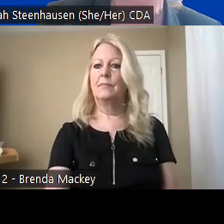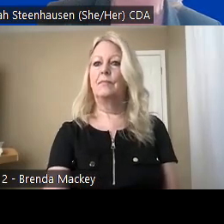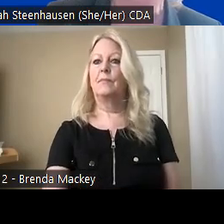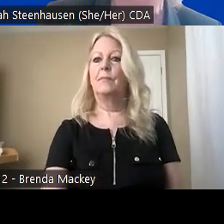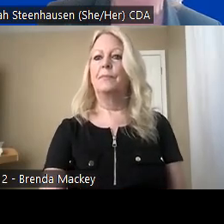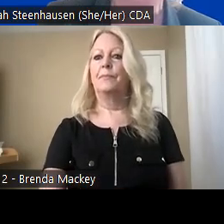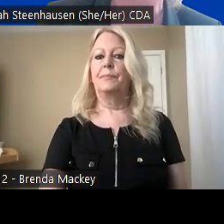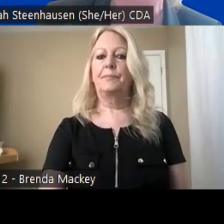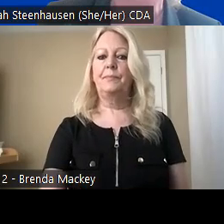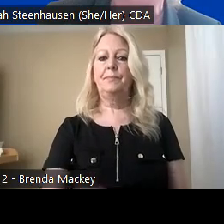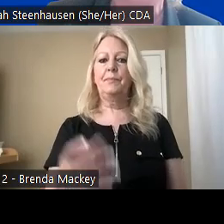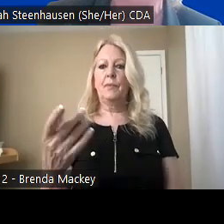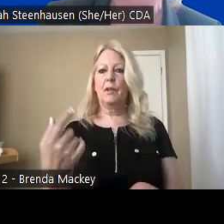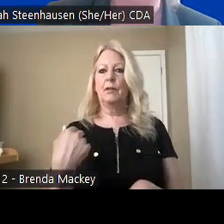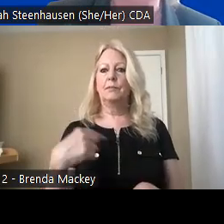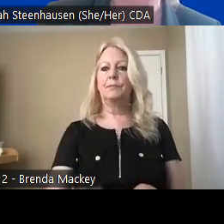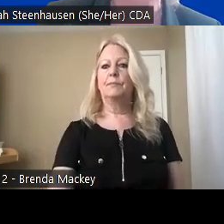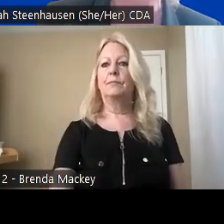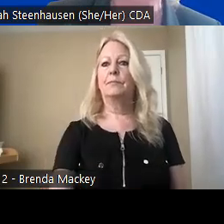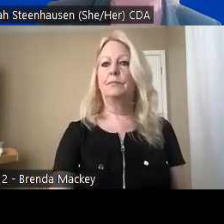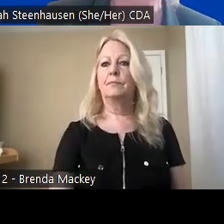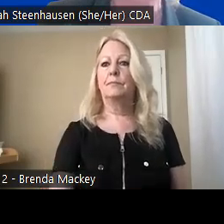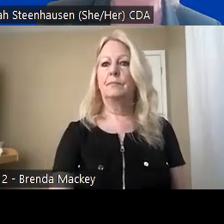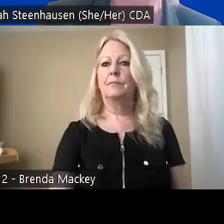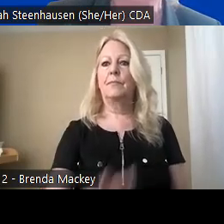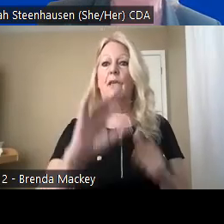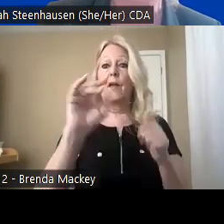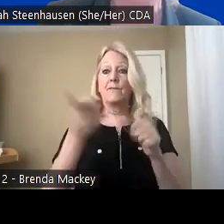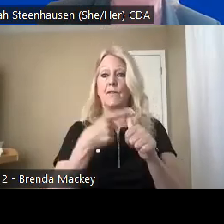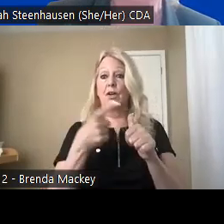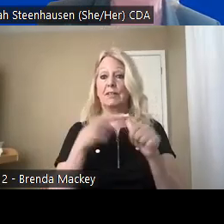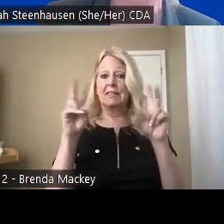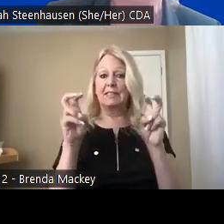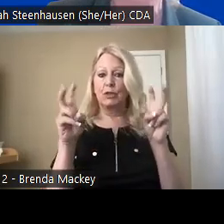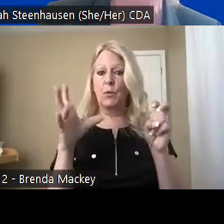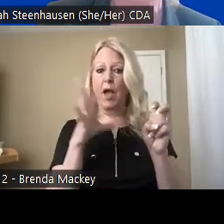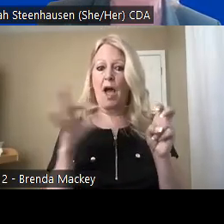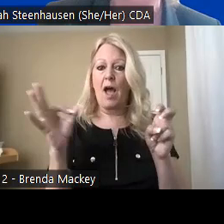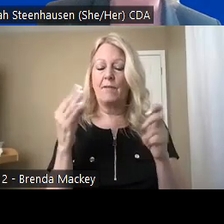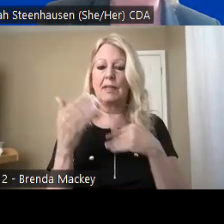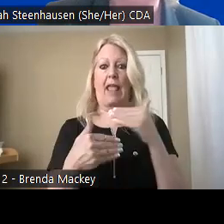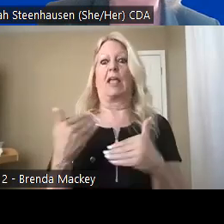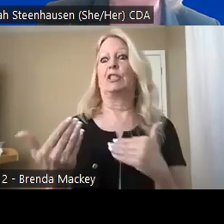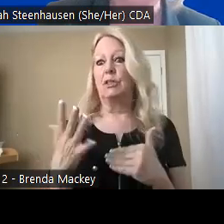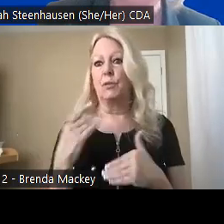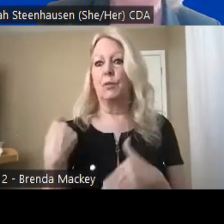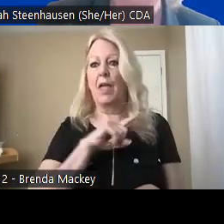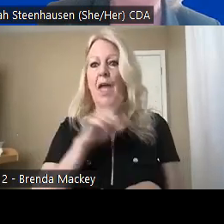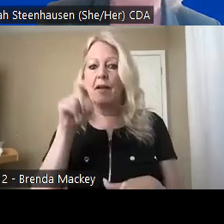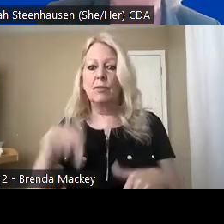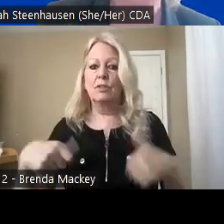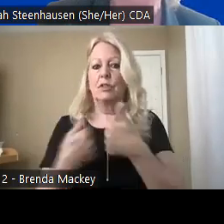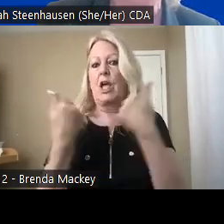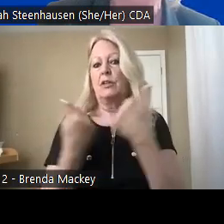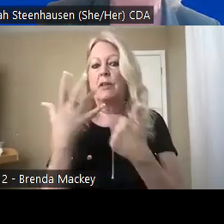and interrelated buckets of work. First is the issue of navigation. So thinking about the challenges that